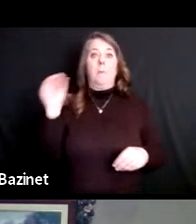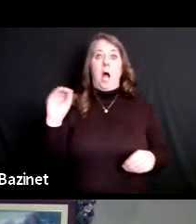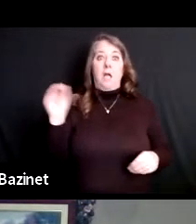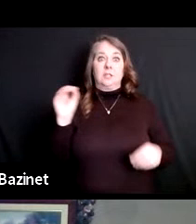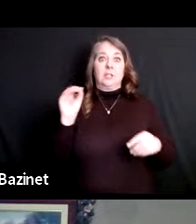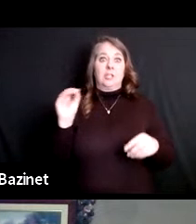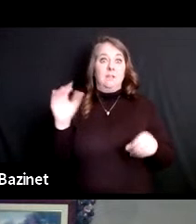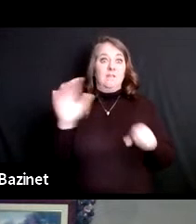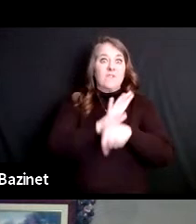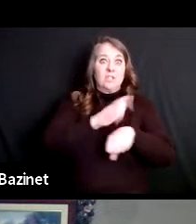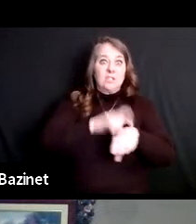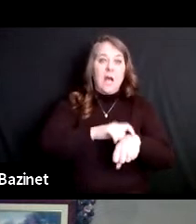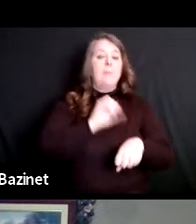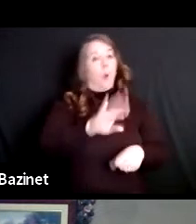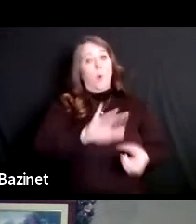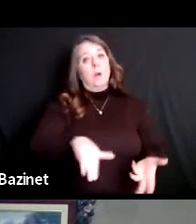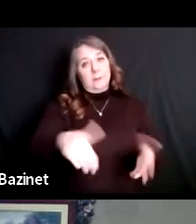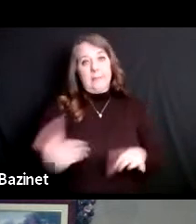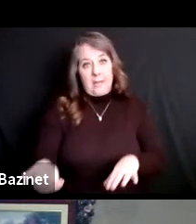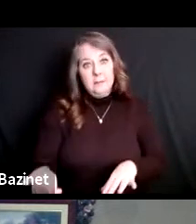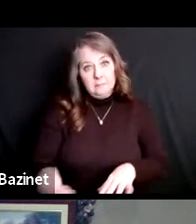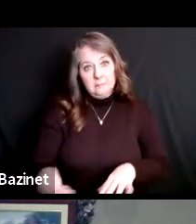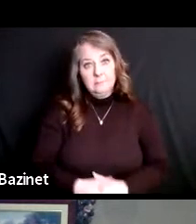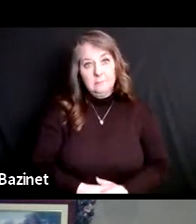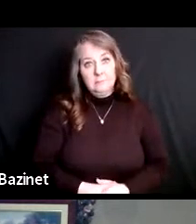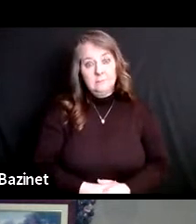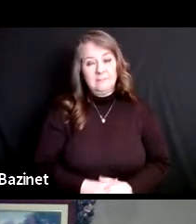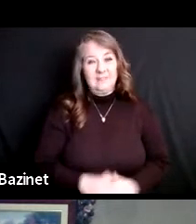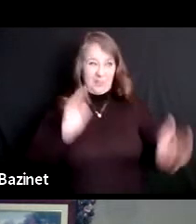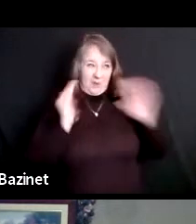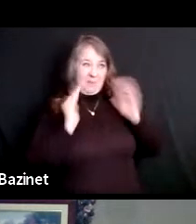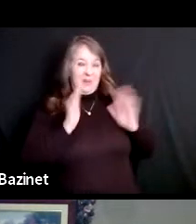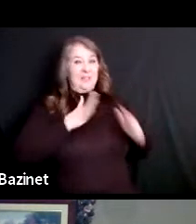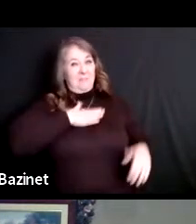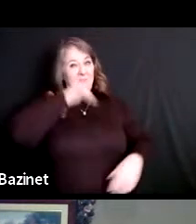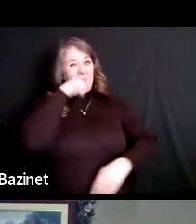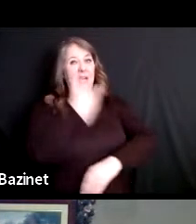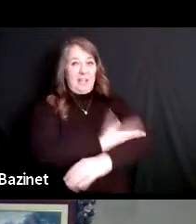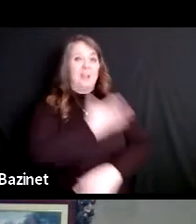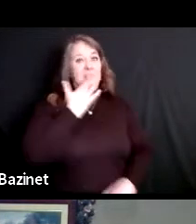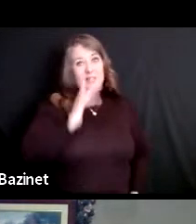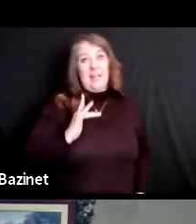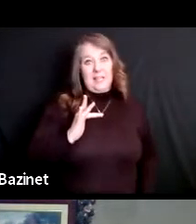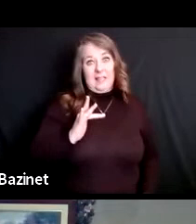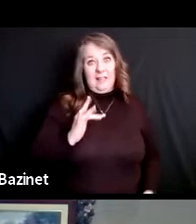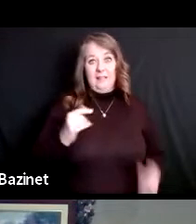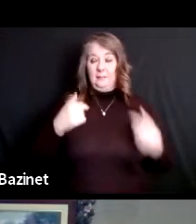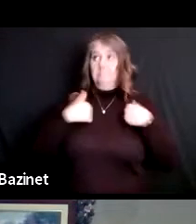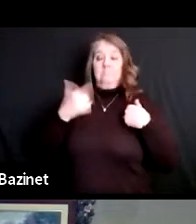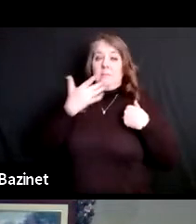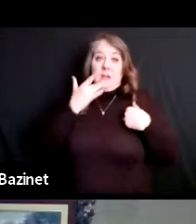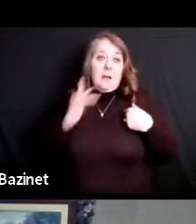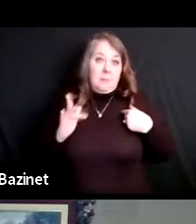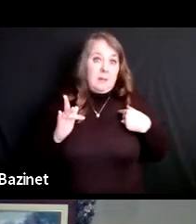dead. So in comparison, she's had it lucky. I've had it lucky. I haven't